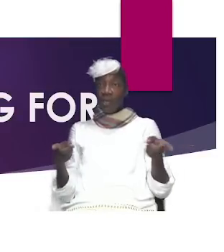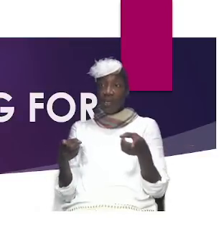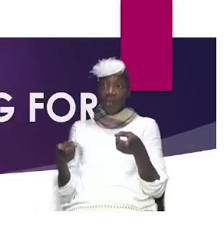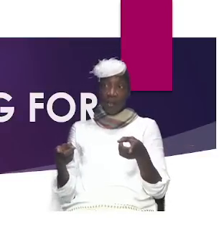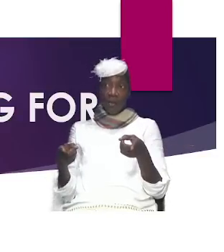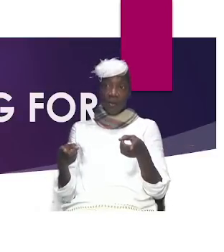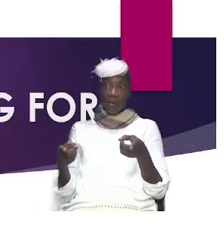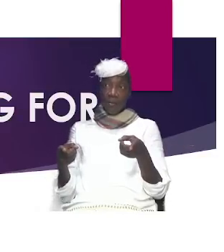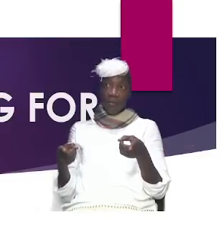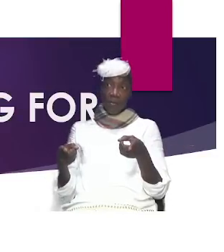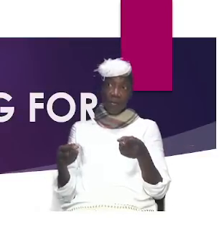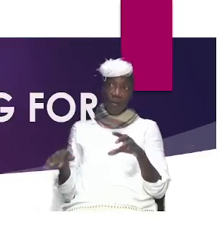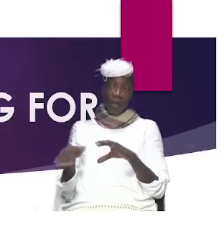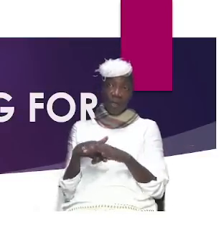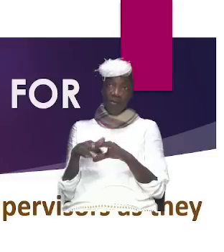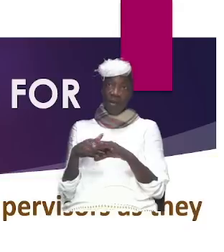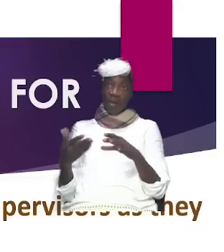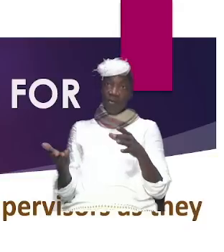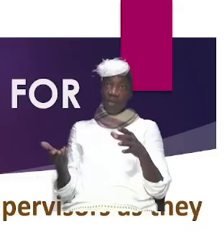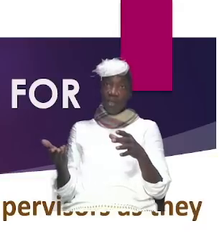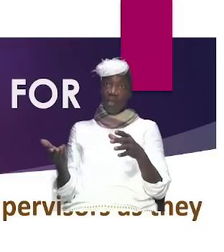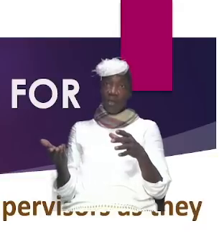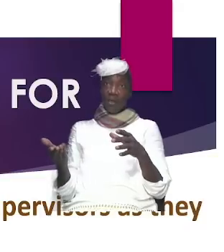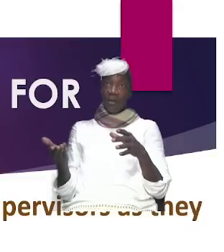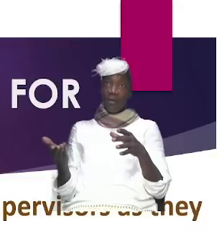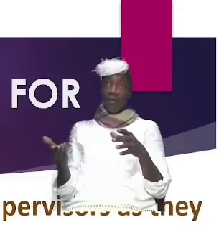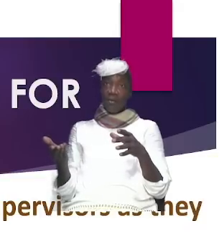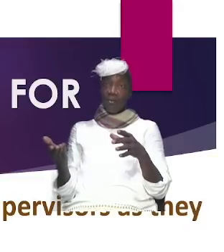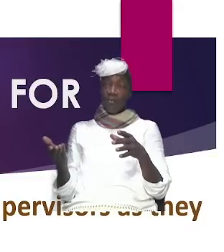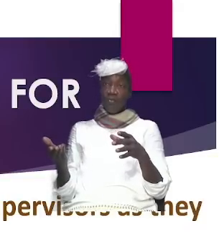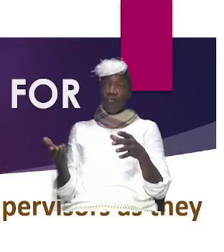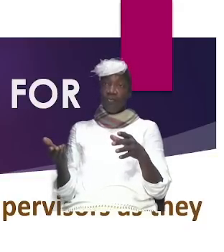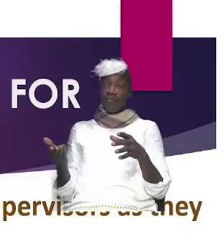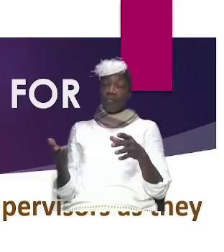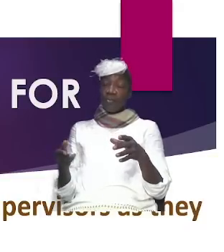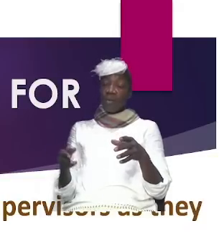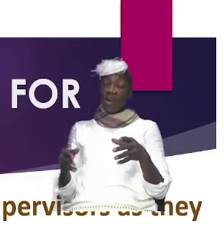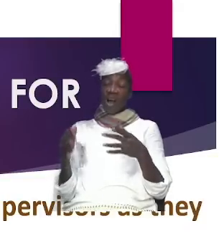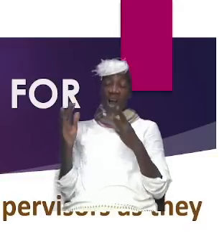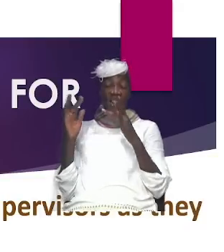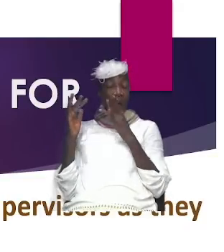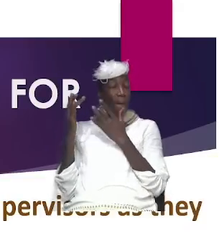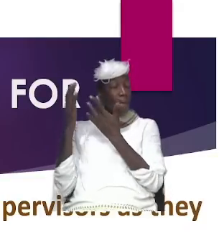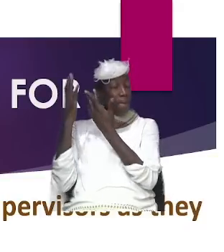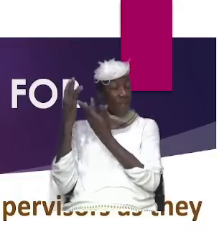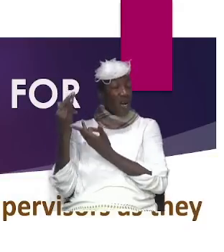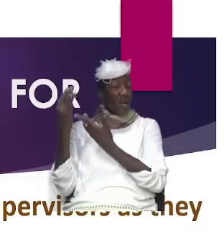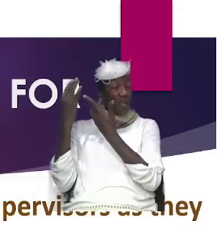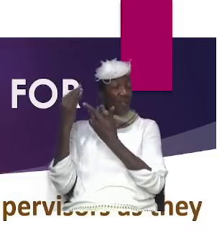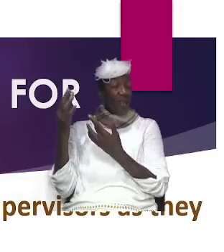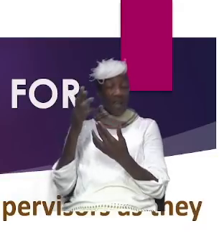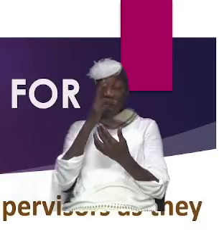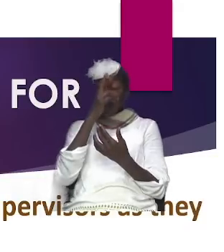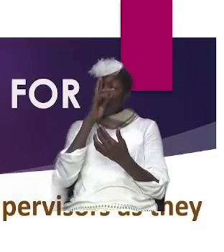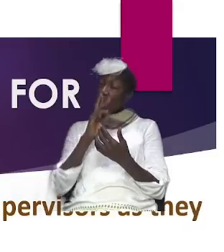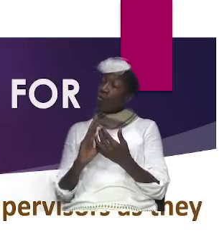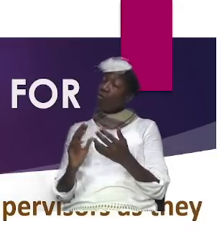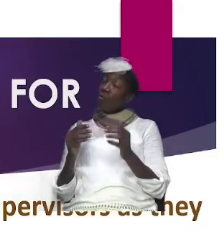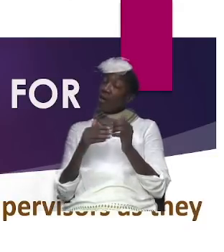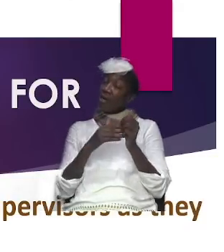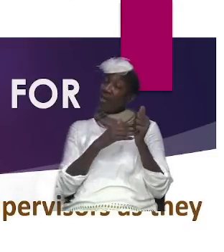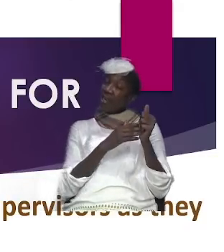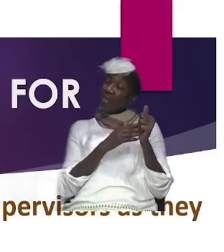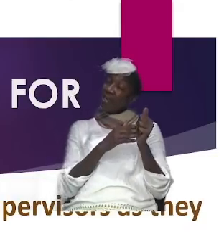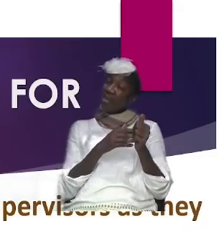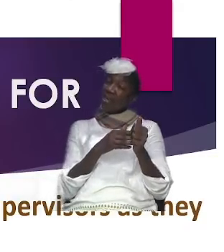that were they were involved in, they were just at the mercy of the Roman leadership. And it was a